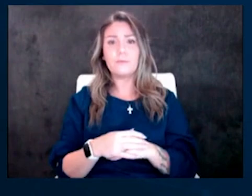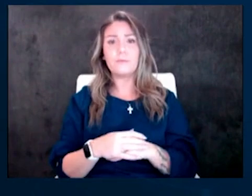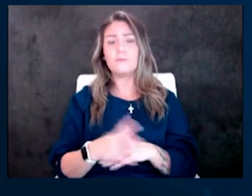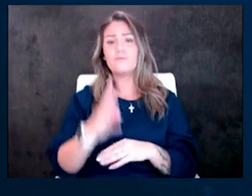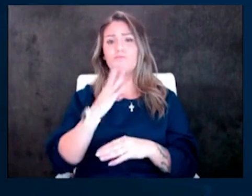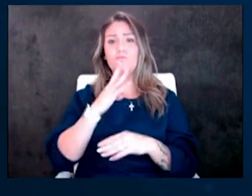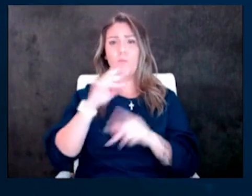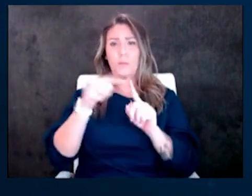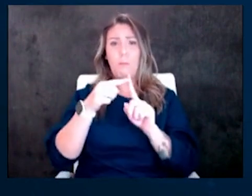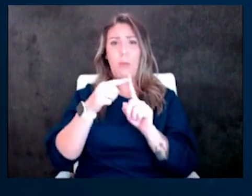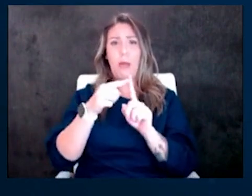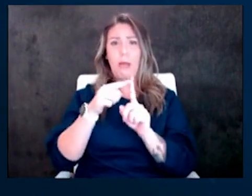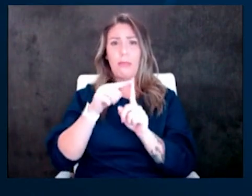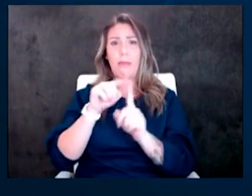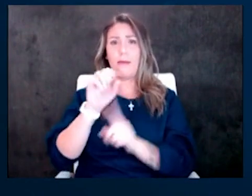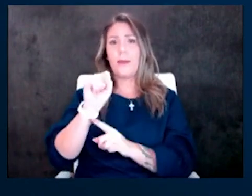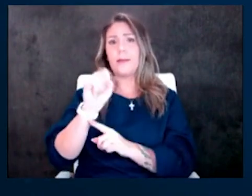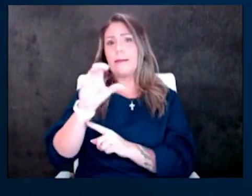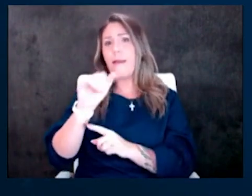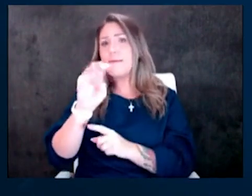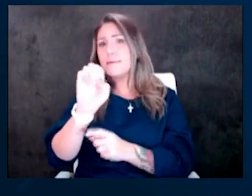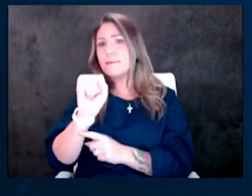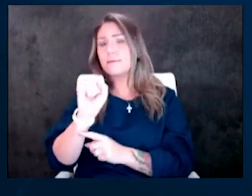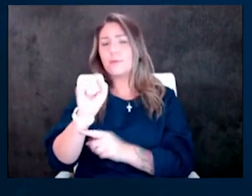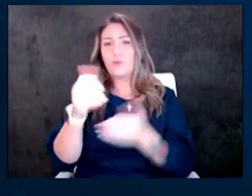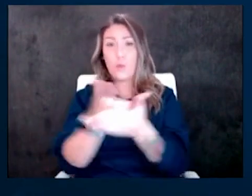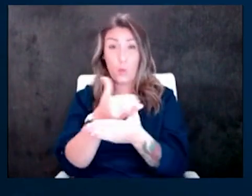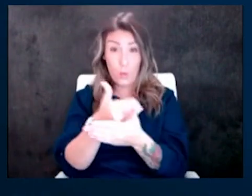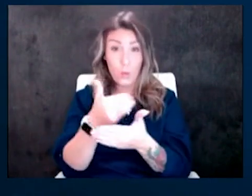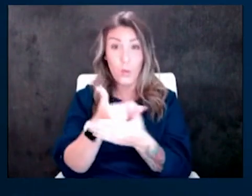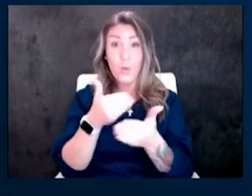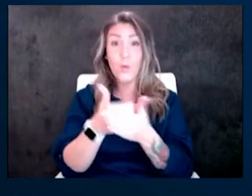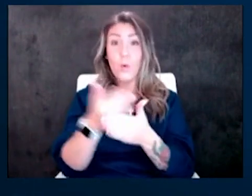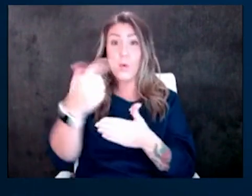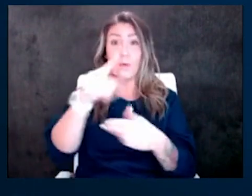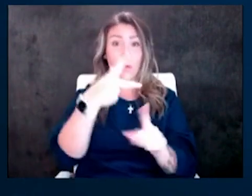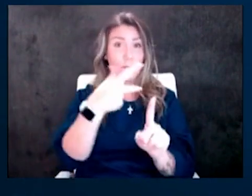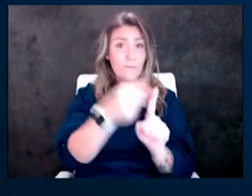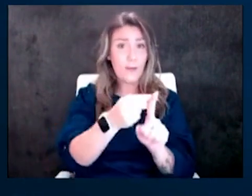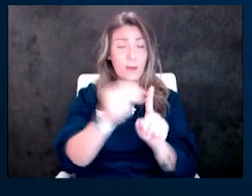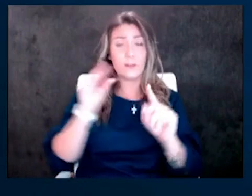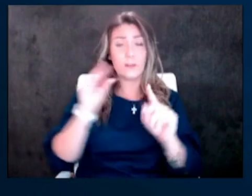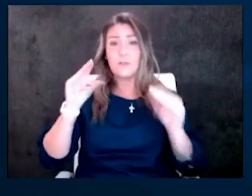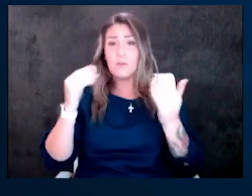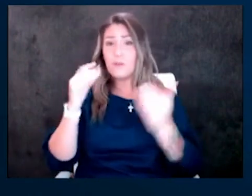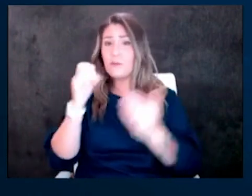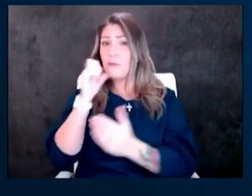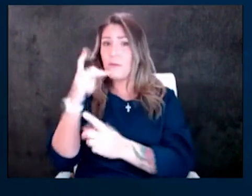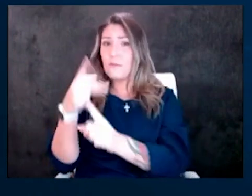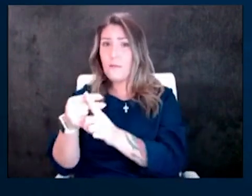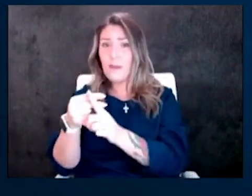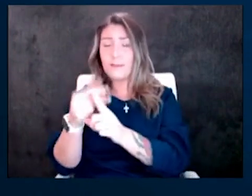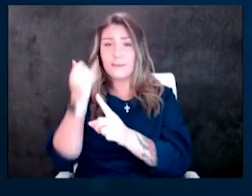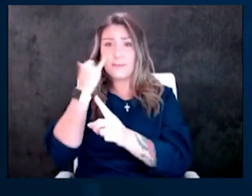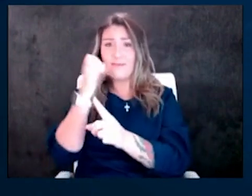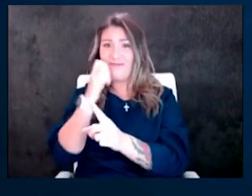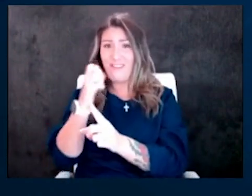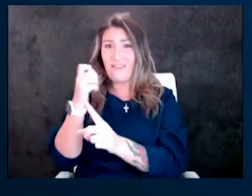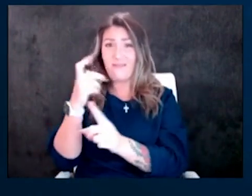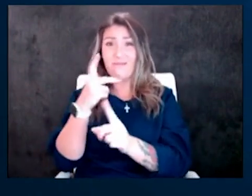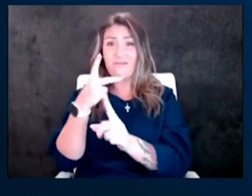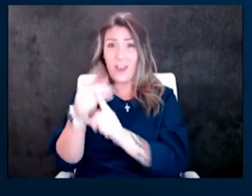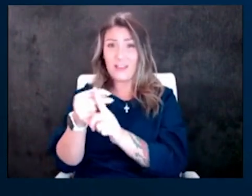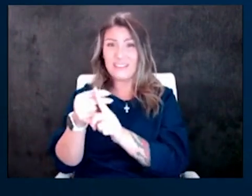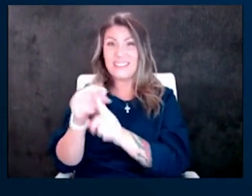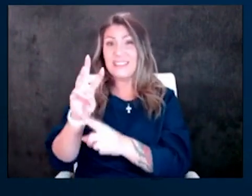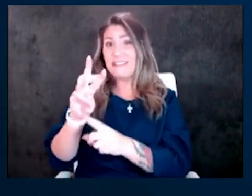cases of new cases in those who are vaccinated versus those who are unvaccinated. If you're unvaccinated, you're 6 times as likely to get the